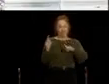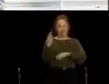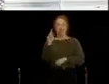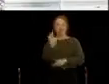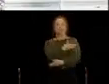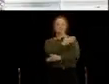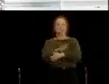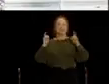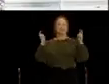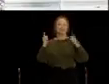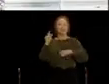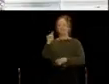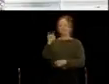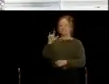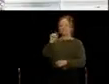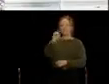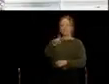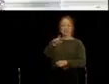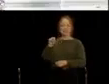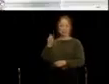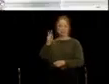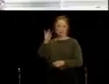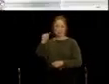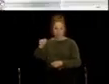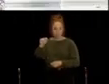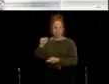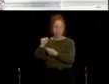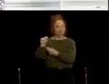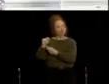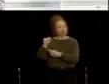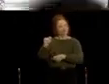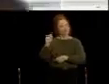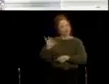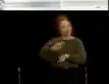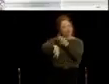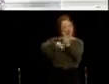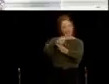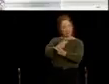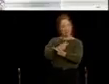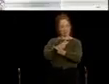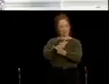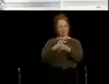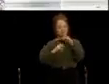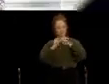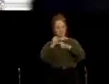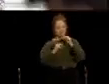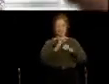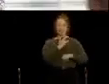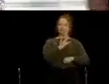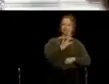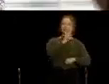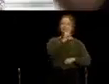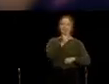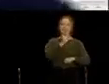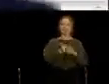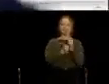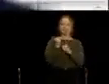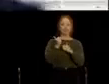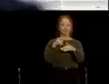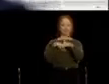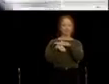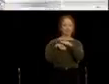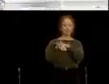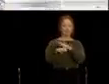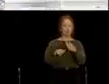And unfortunately, these sorts of venues are not the most accessible of things. And so I was standing in line, and my